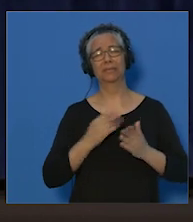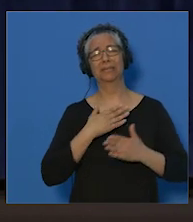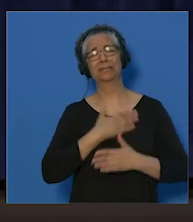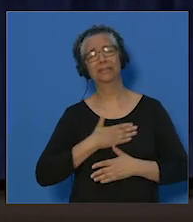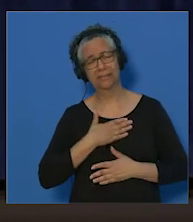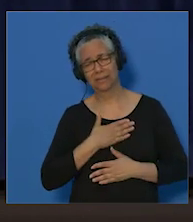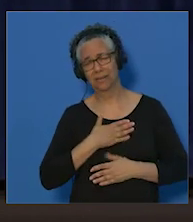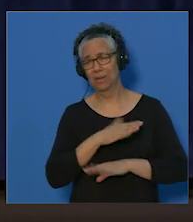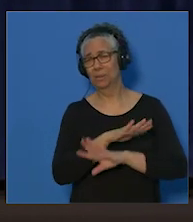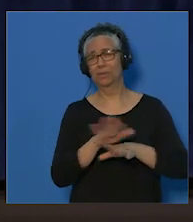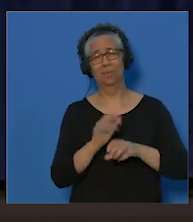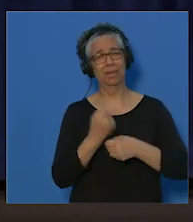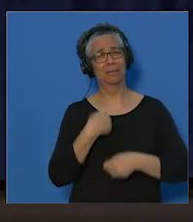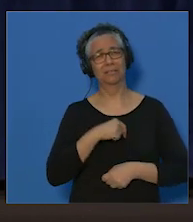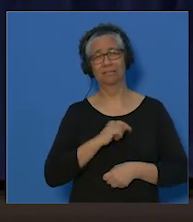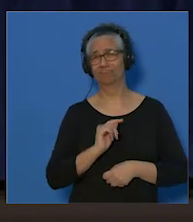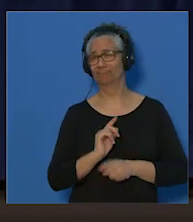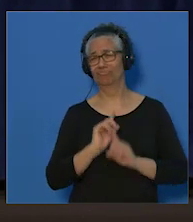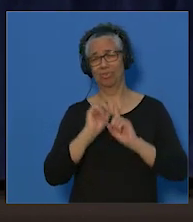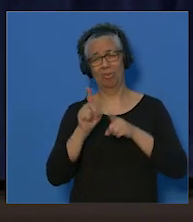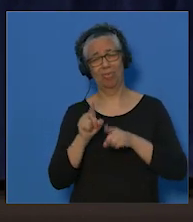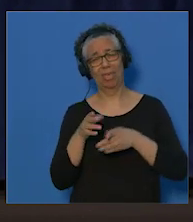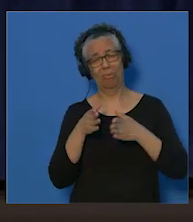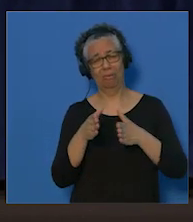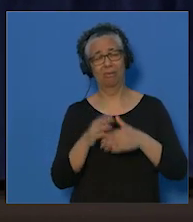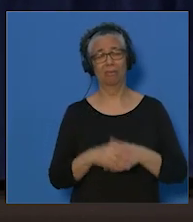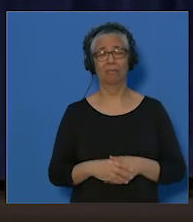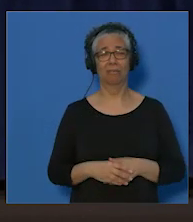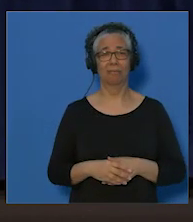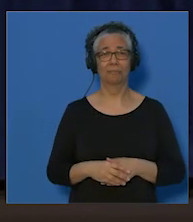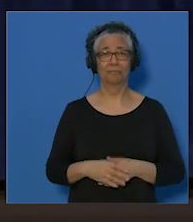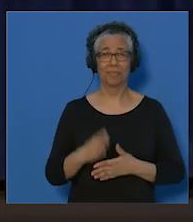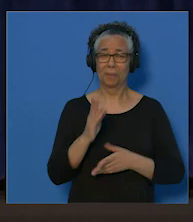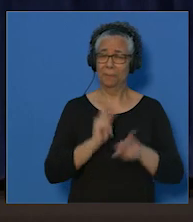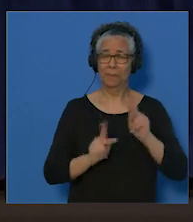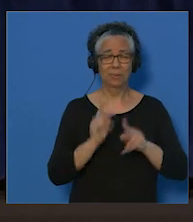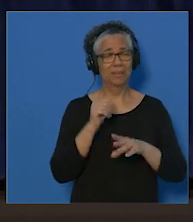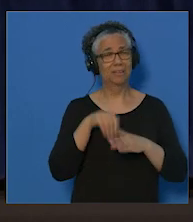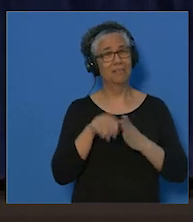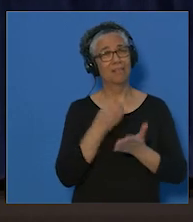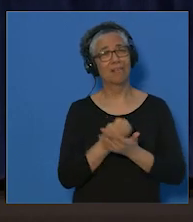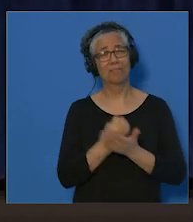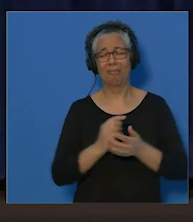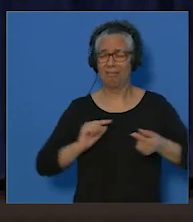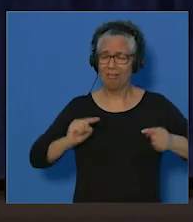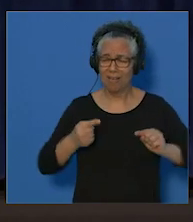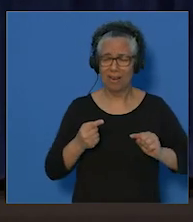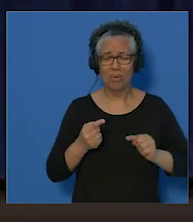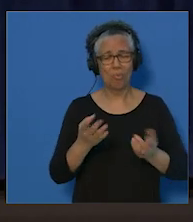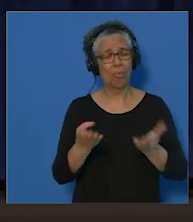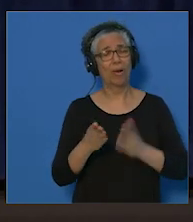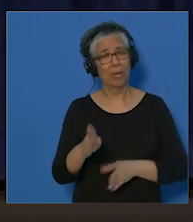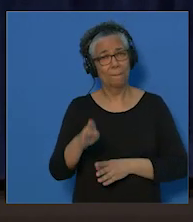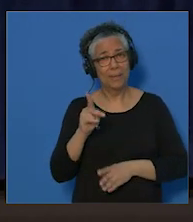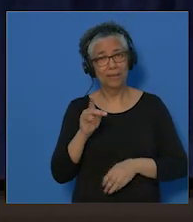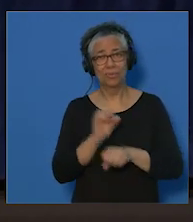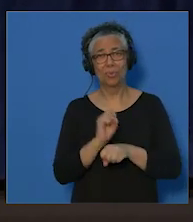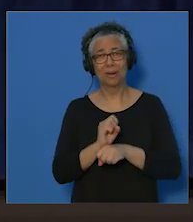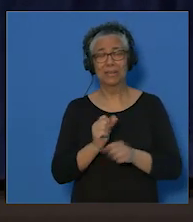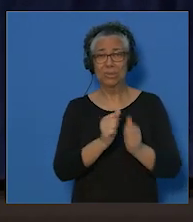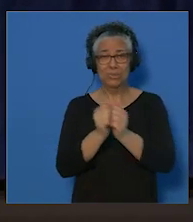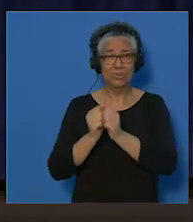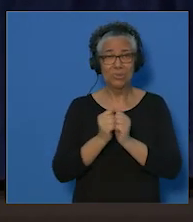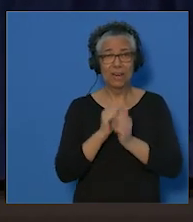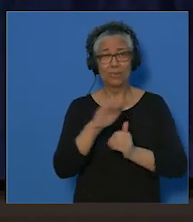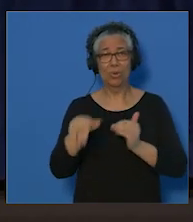go in that direction. There are persons inside of our economy who are hurting, who want to get back to work. And it is collectively all of